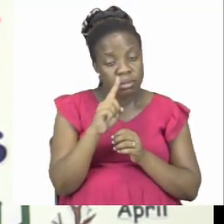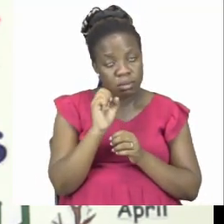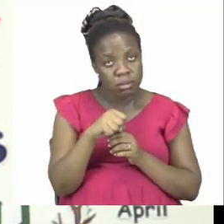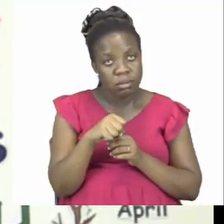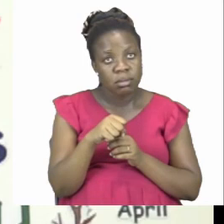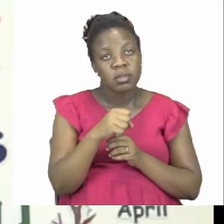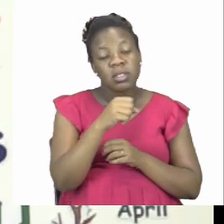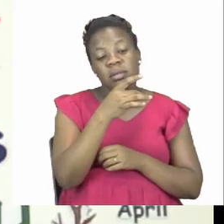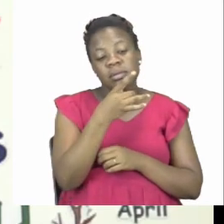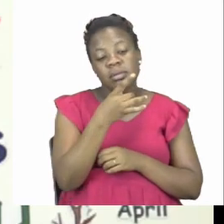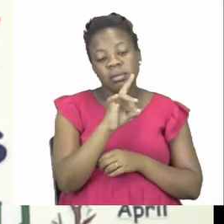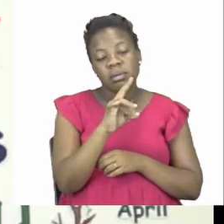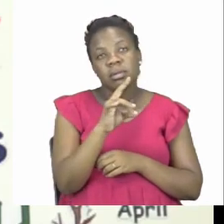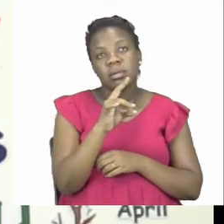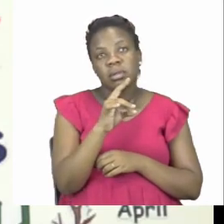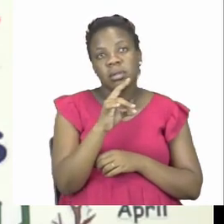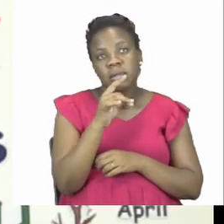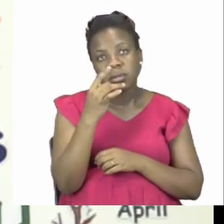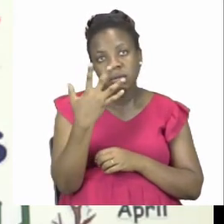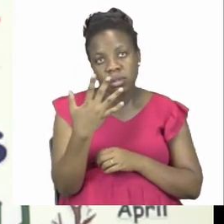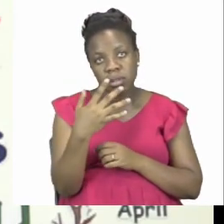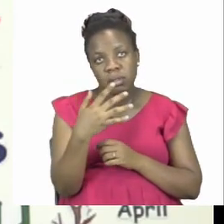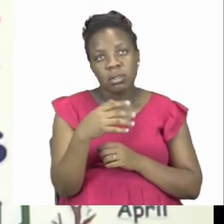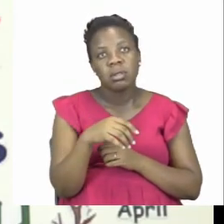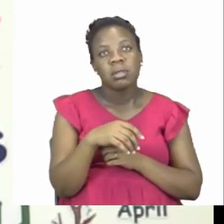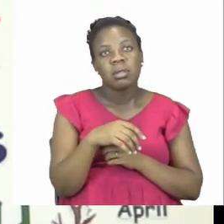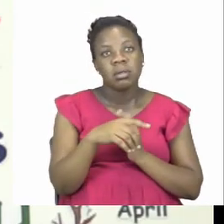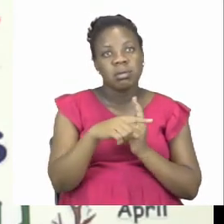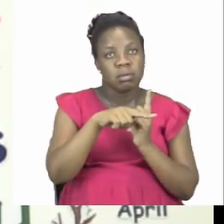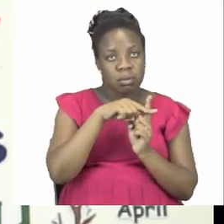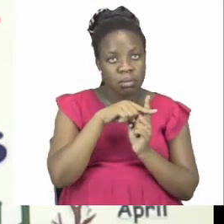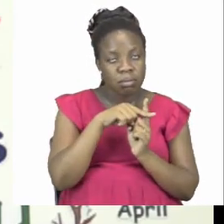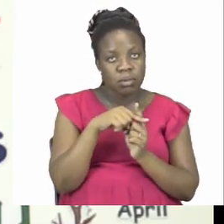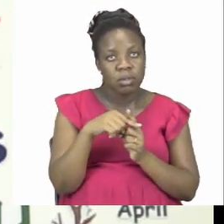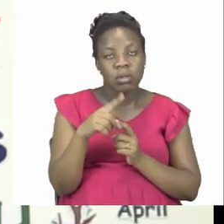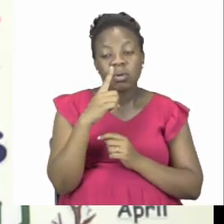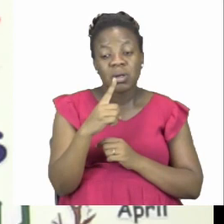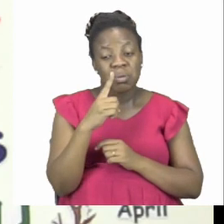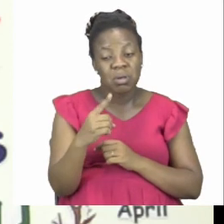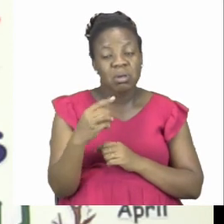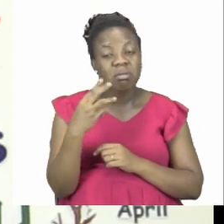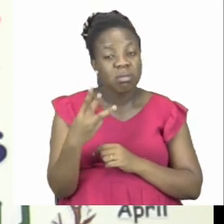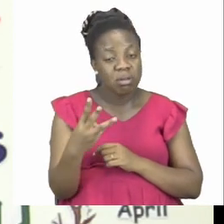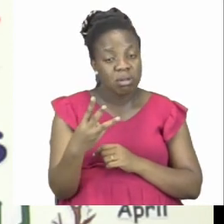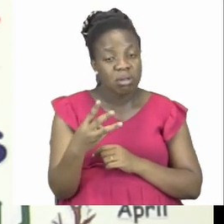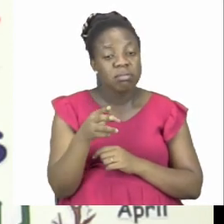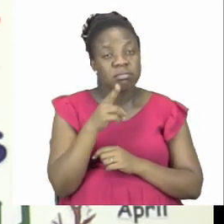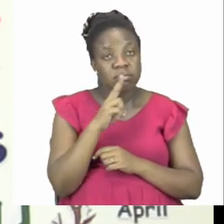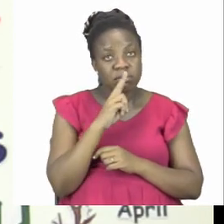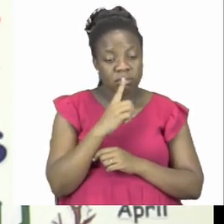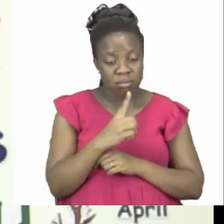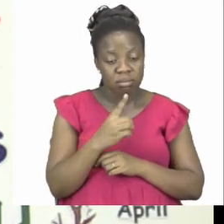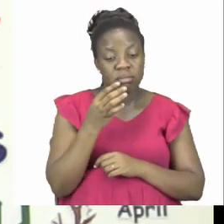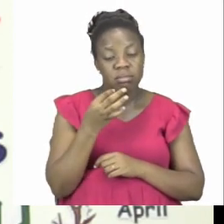113 equals dash. If you get the same answer as the one that is already in your book, then